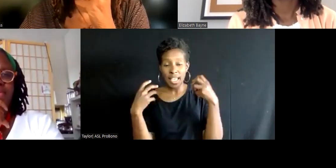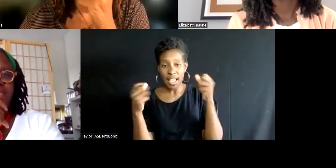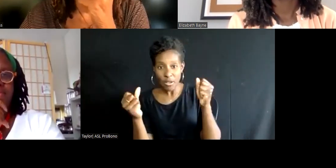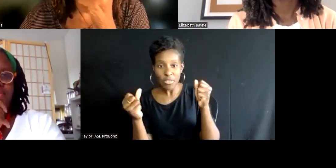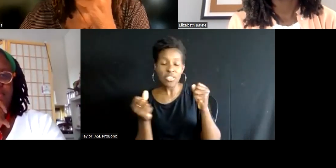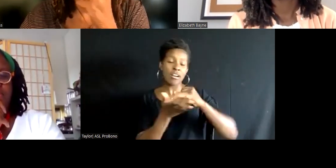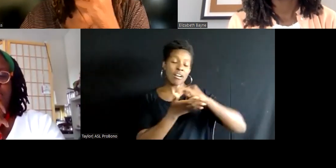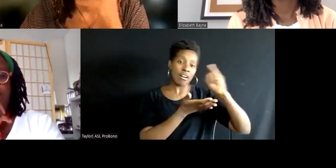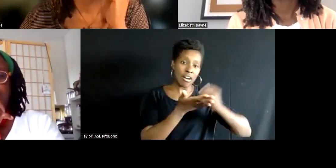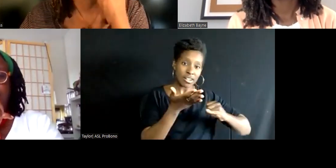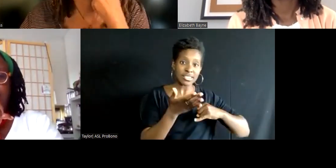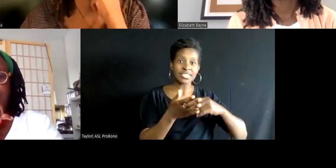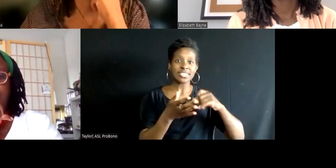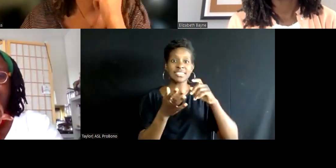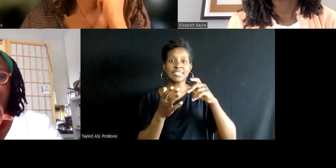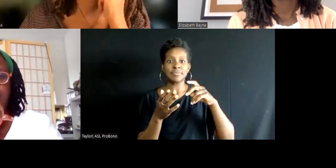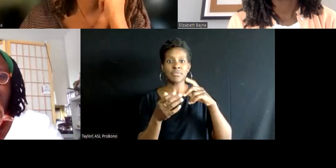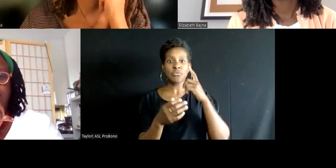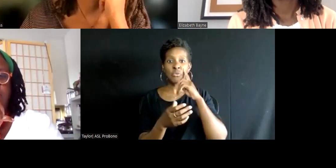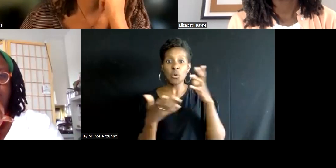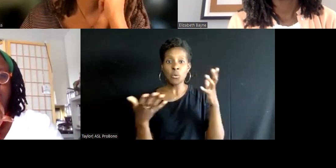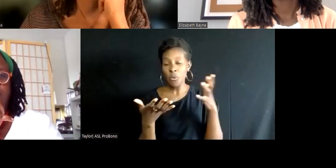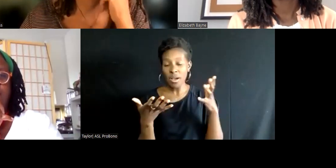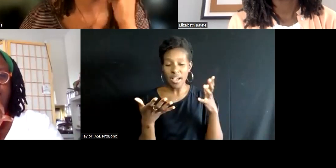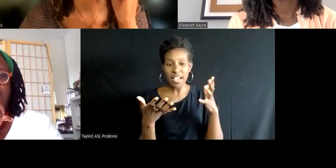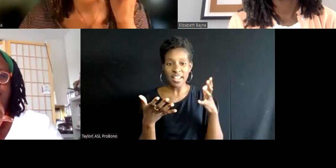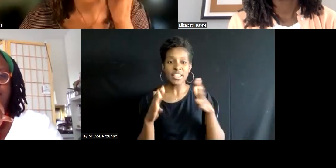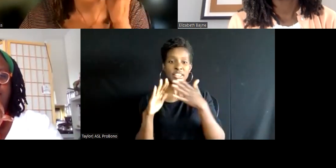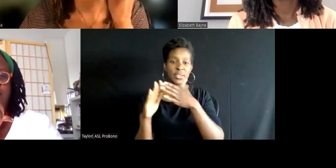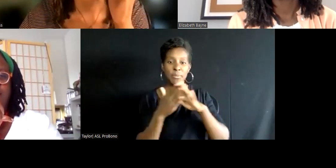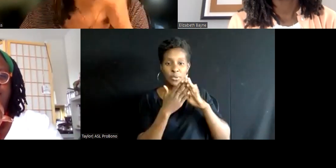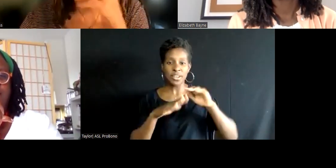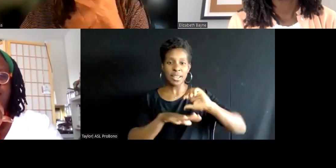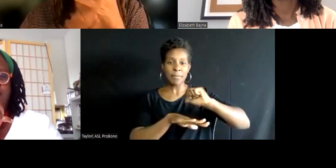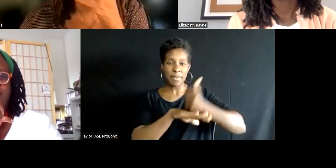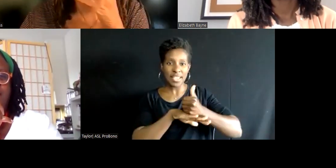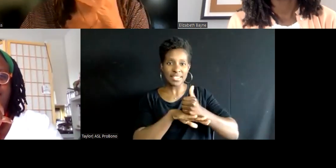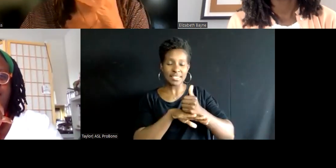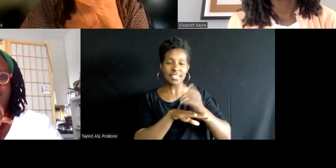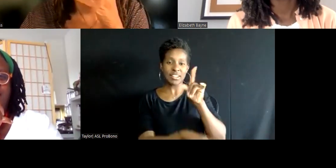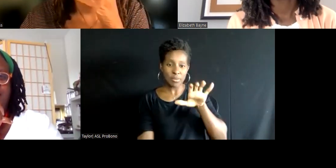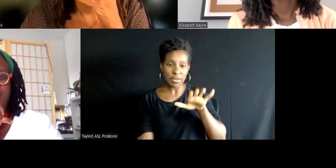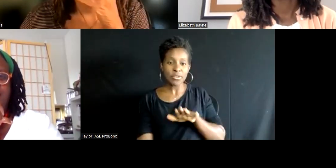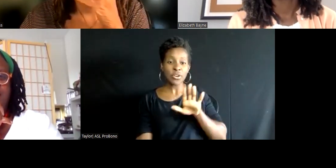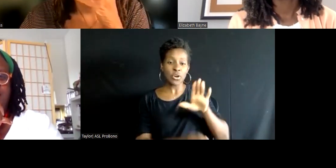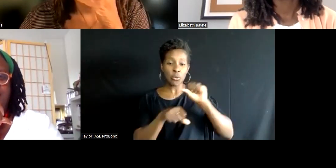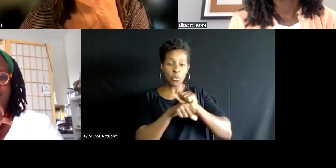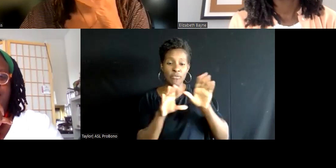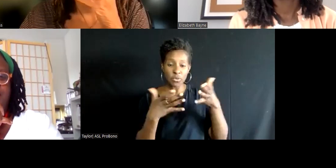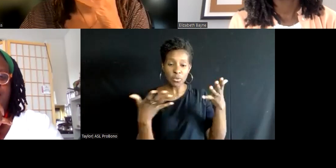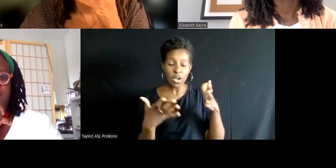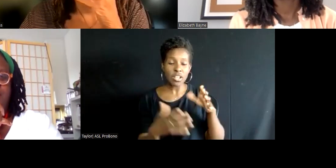design to create community-based documentaries. Her work focuses on health and social issues in